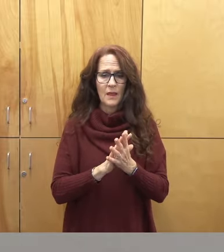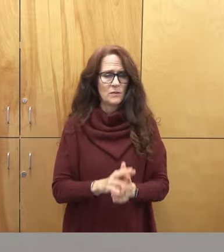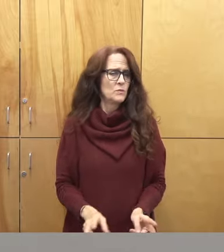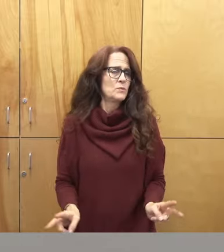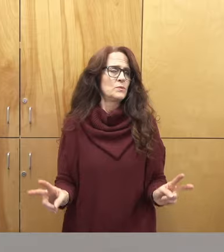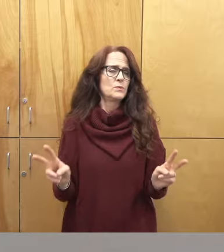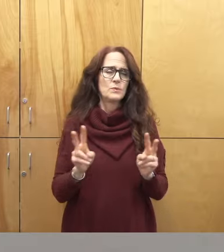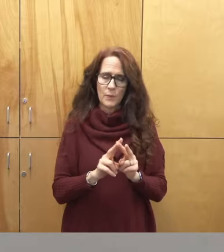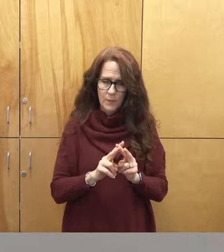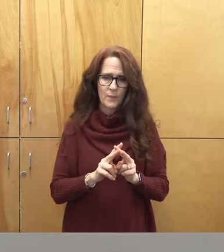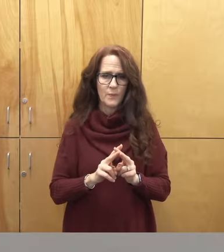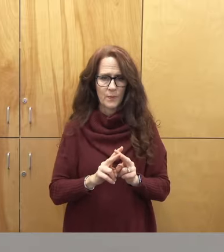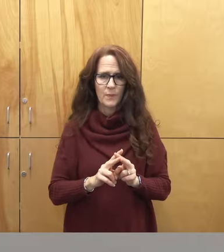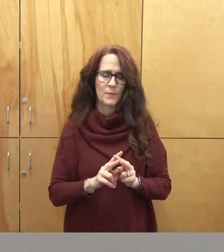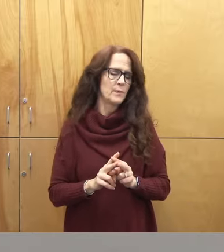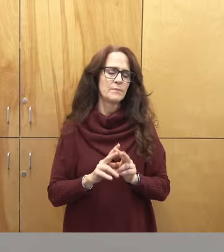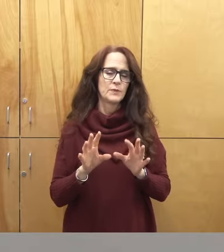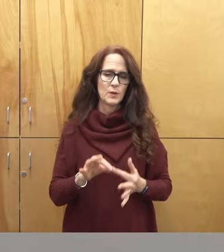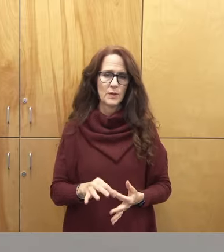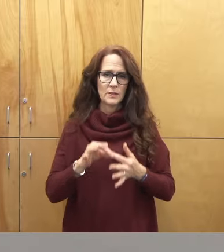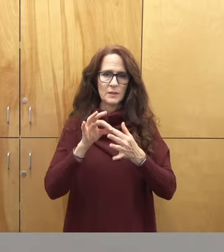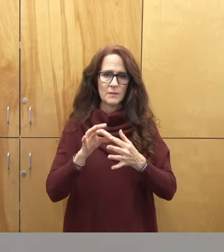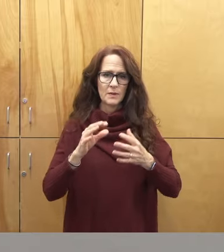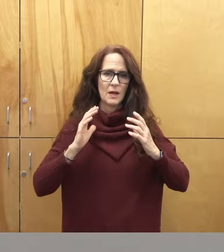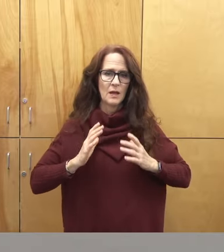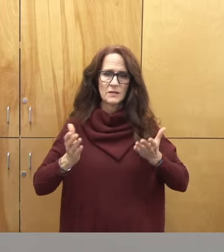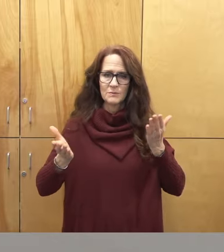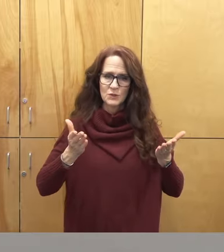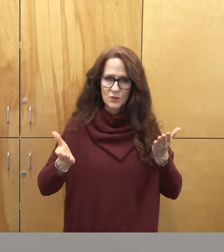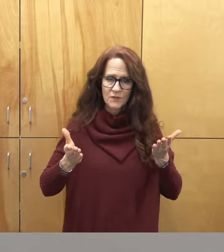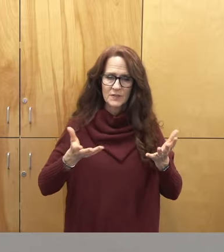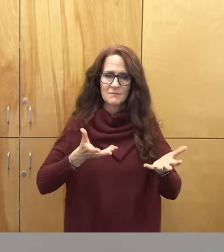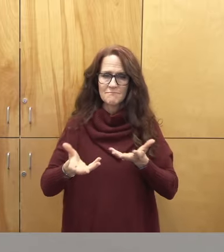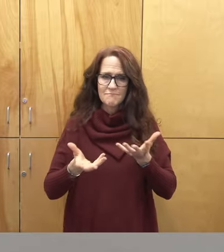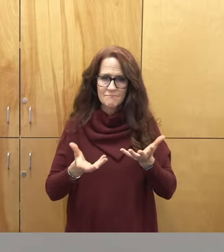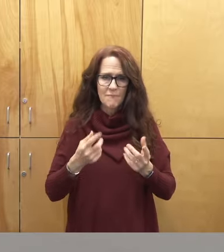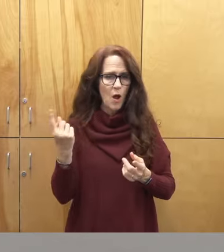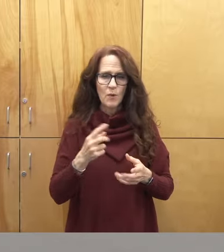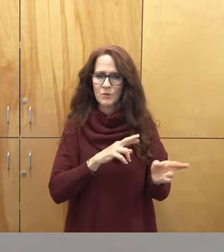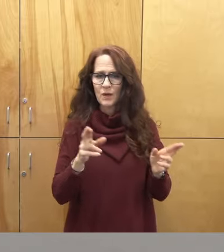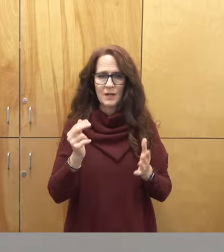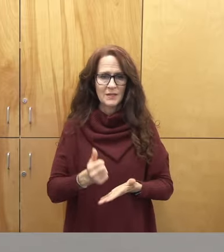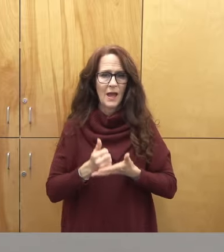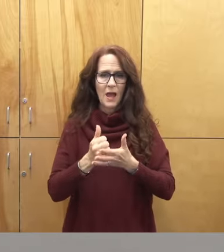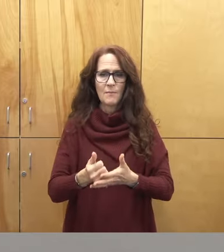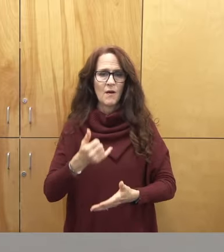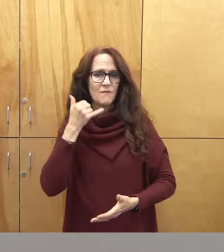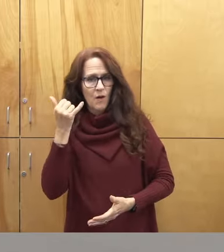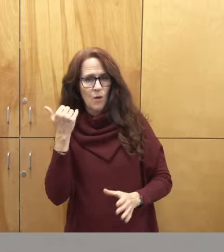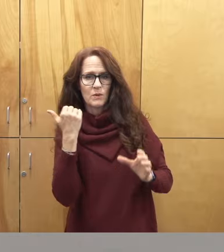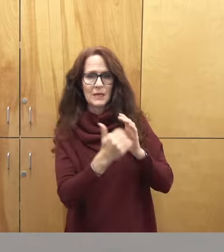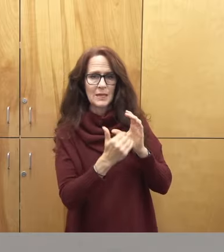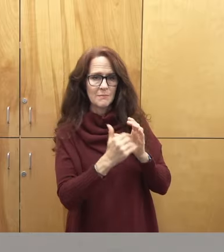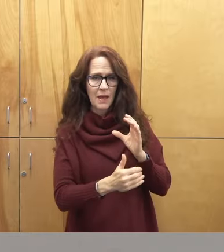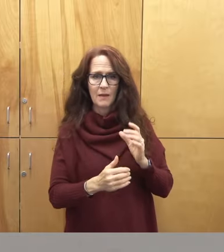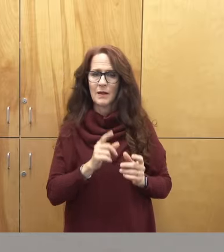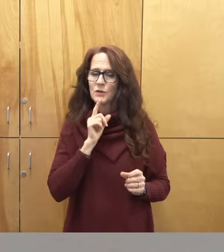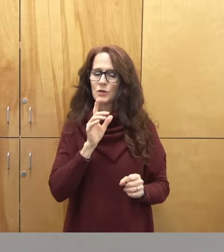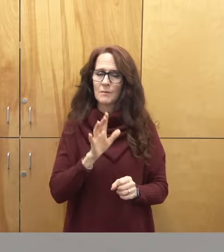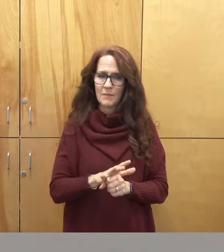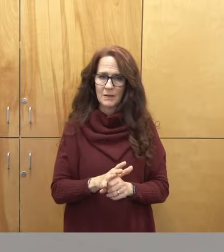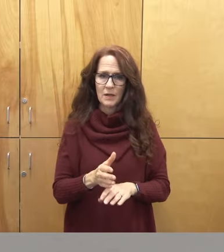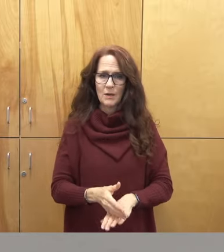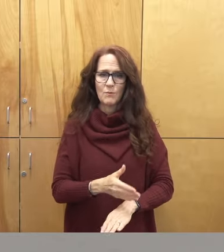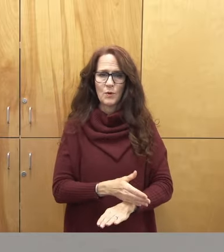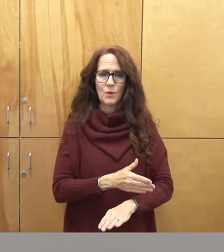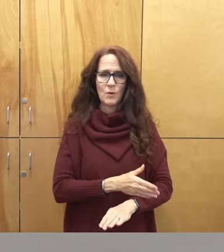invaluable. Your exceptional customer service, always ready to help via phone or email, and your commitment to